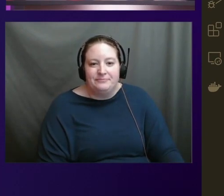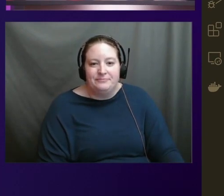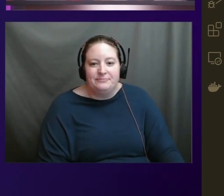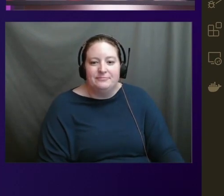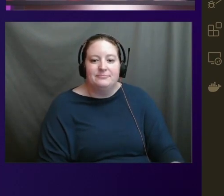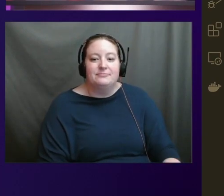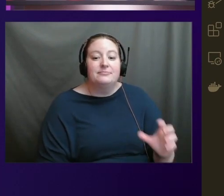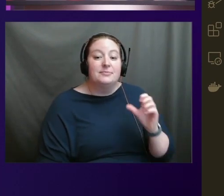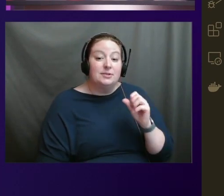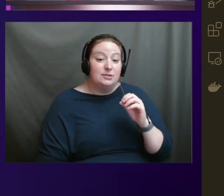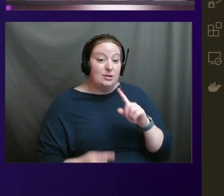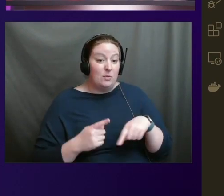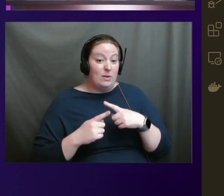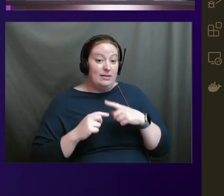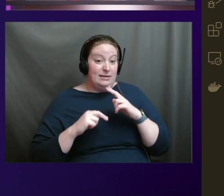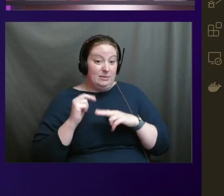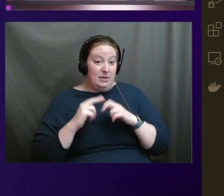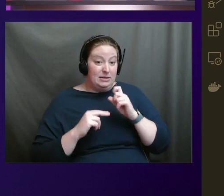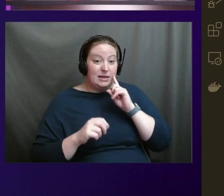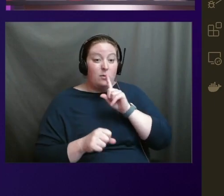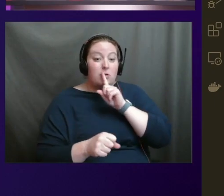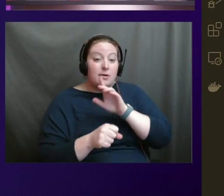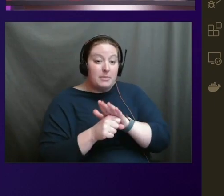once this builds, I'm going to commit this again.